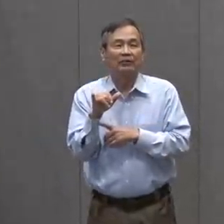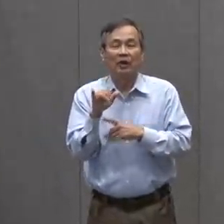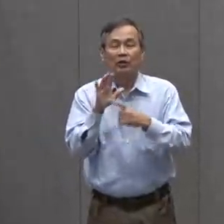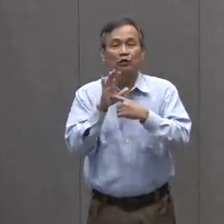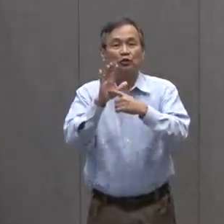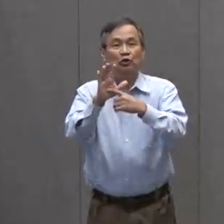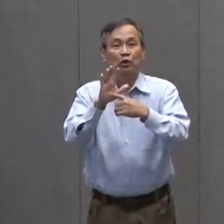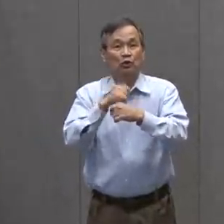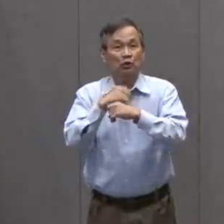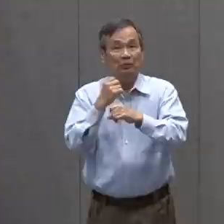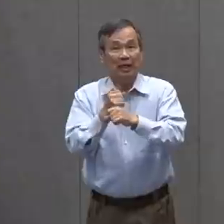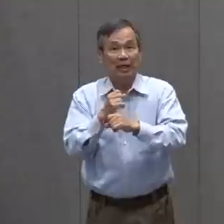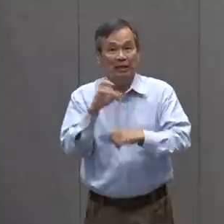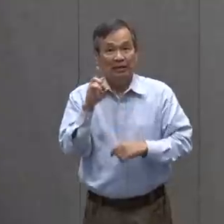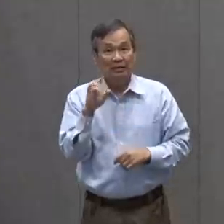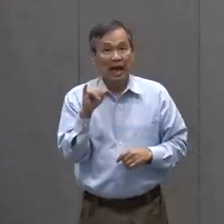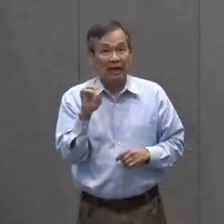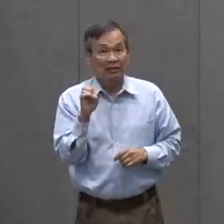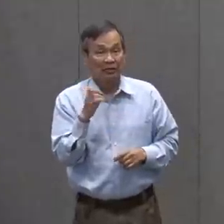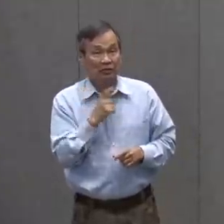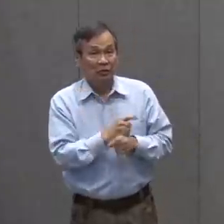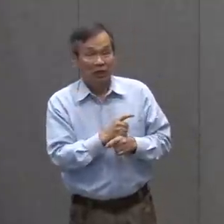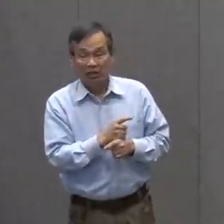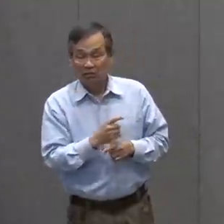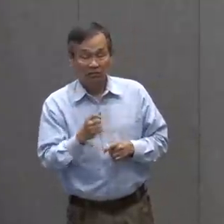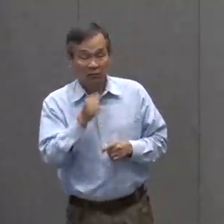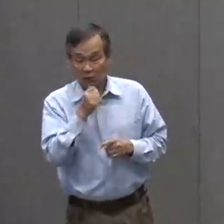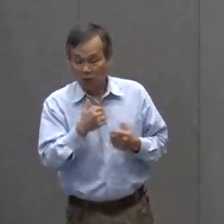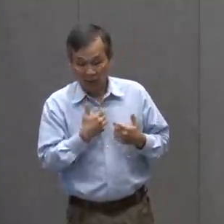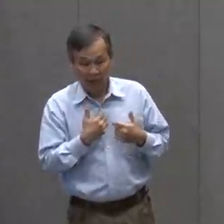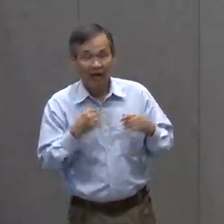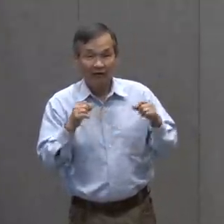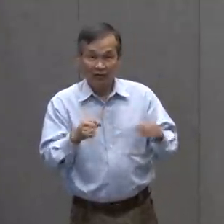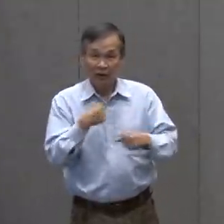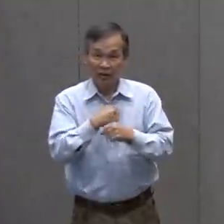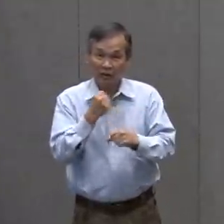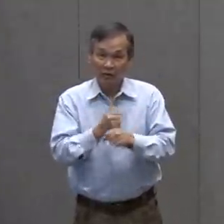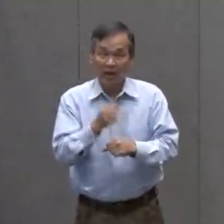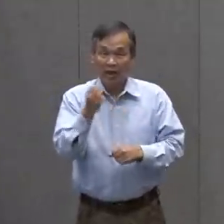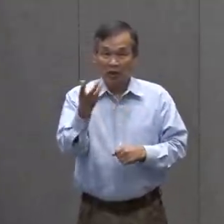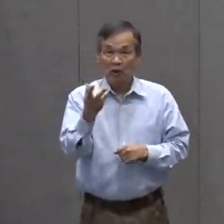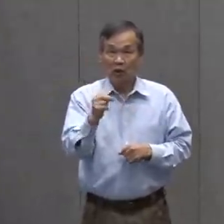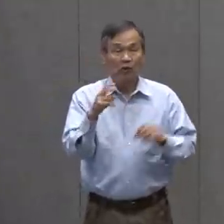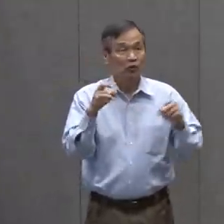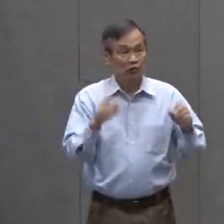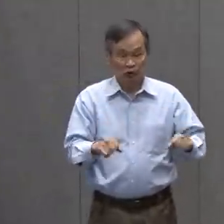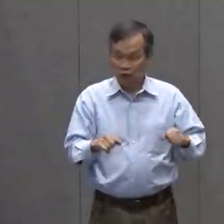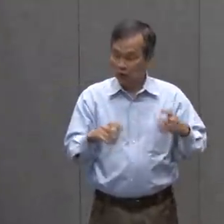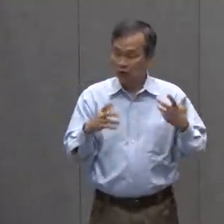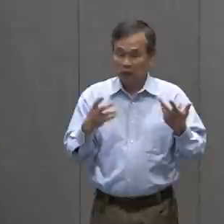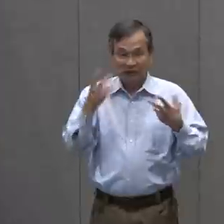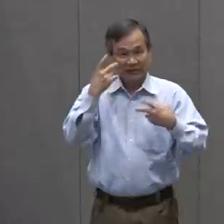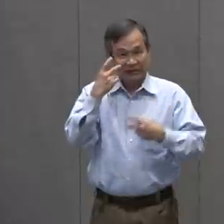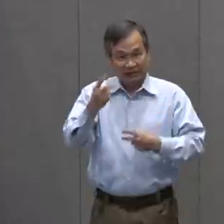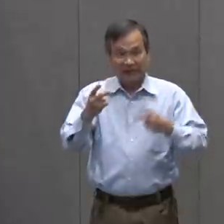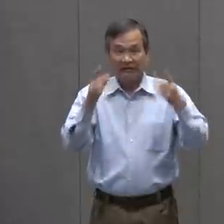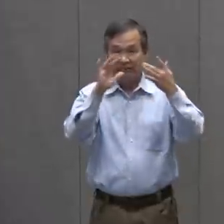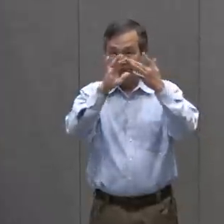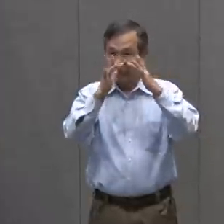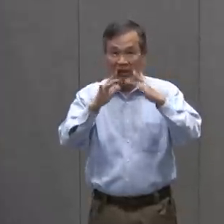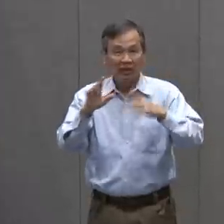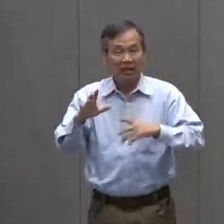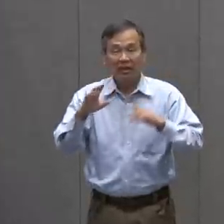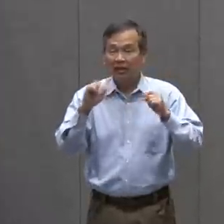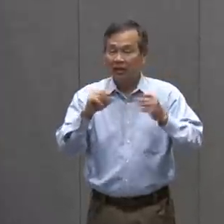showed you how to make at-home dice if you do not have dice. That template will be online for your use to print off if you do need